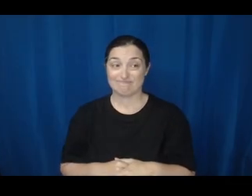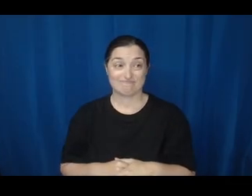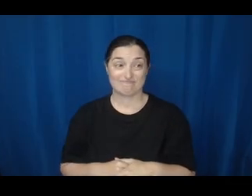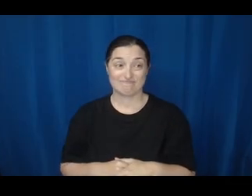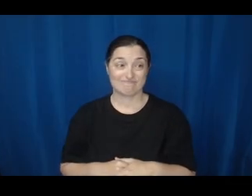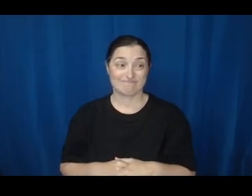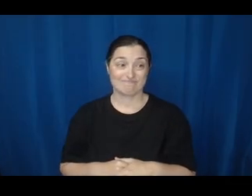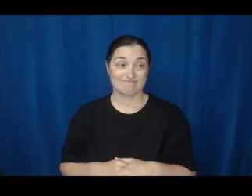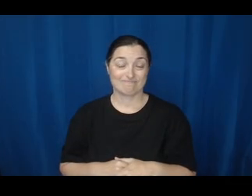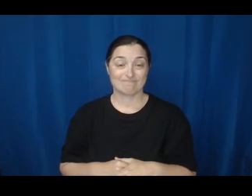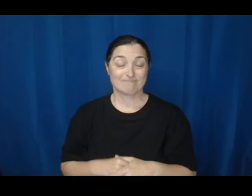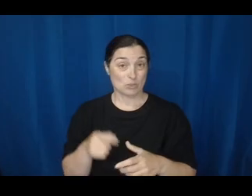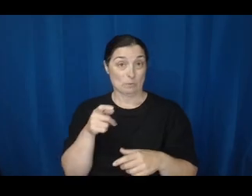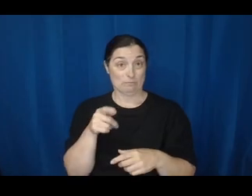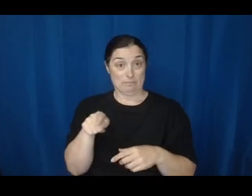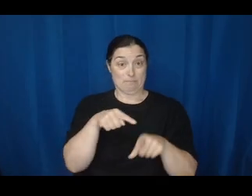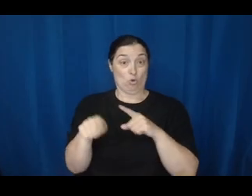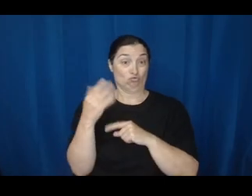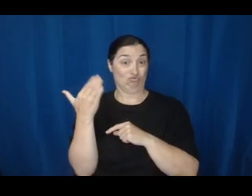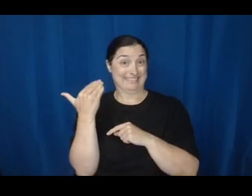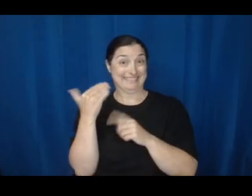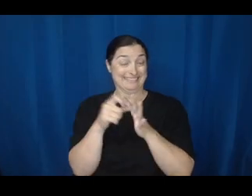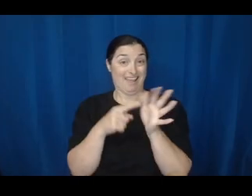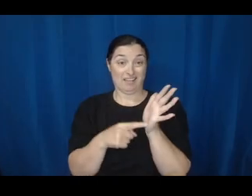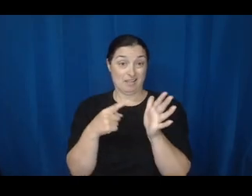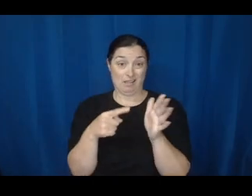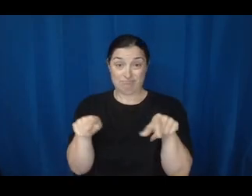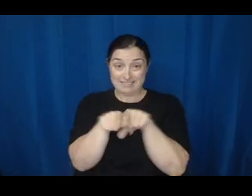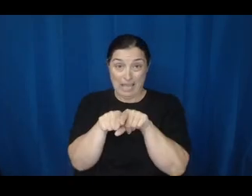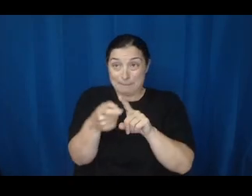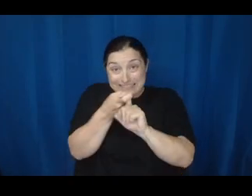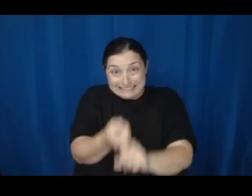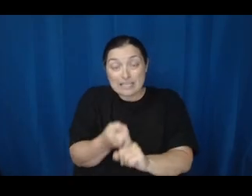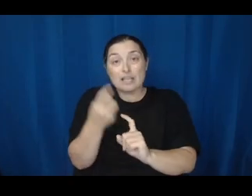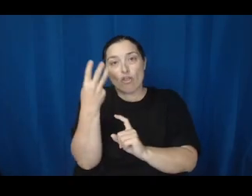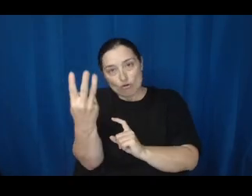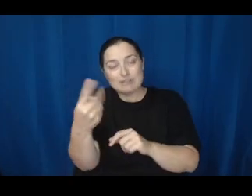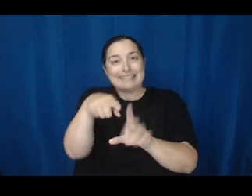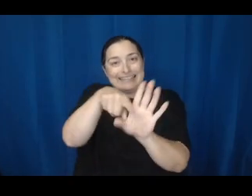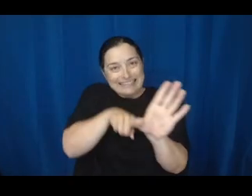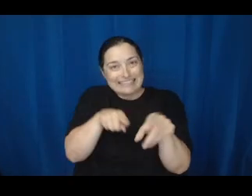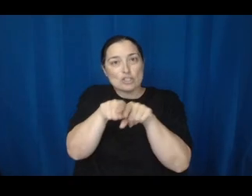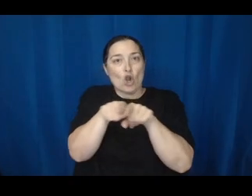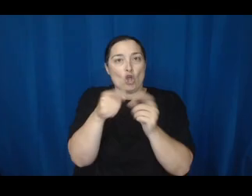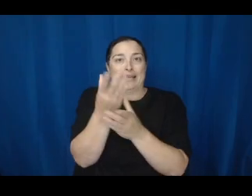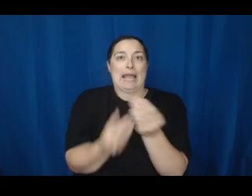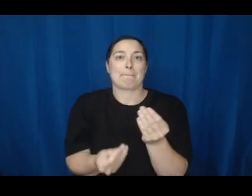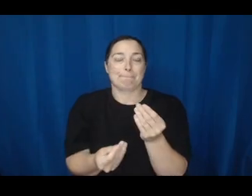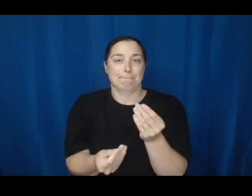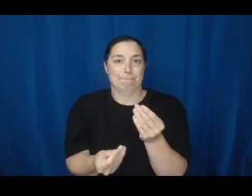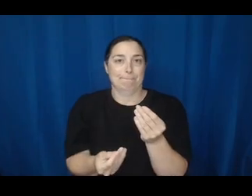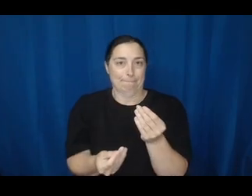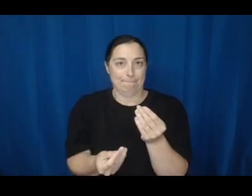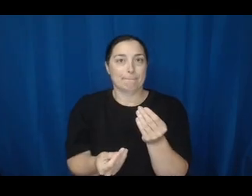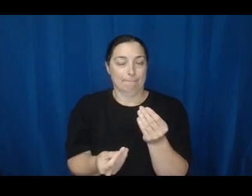have available, the situation is still the same. So we still have about 3 years learning gap at the age of 15 of the most